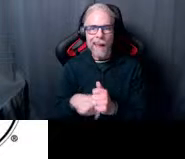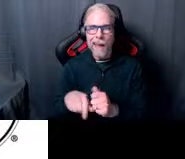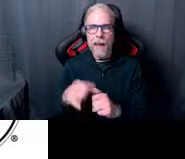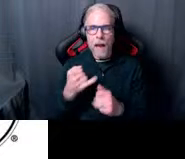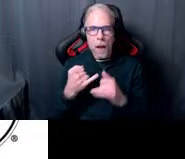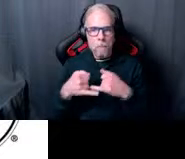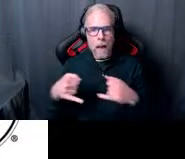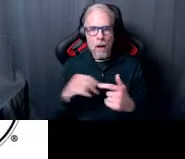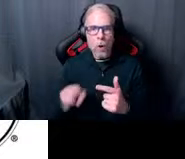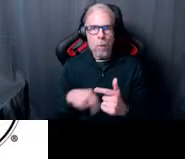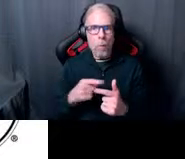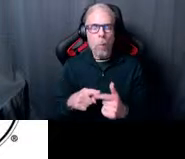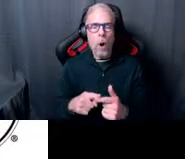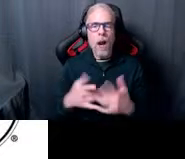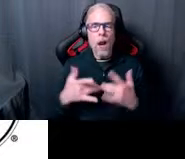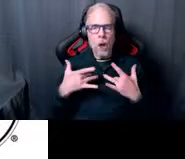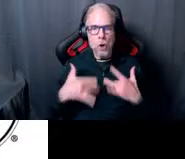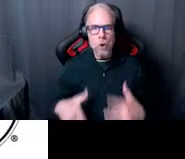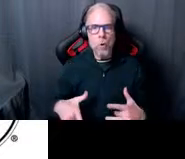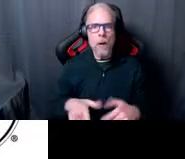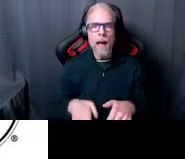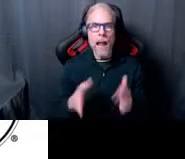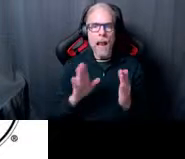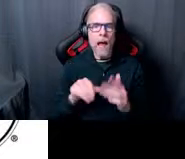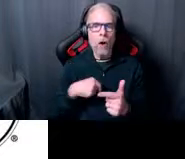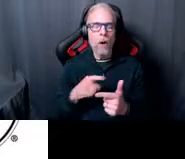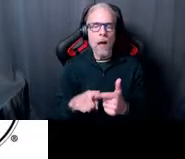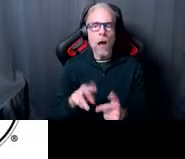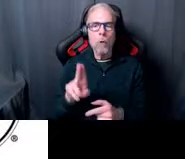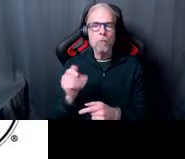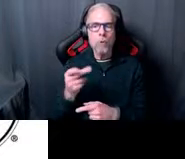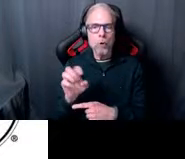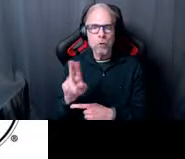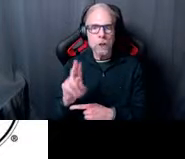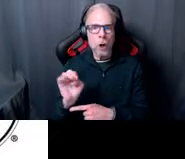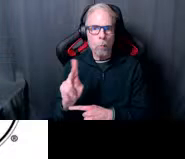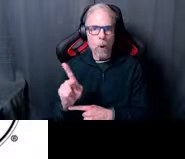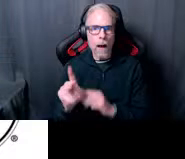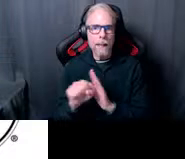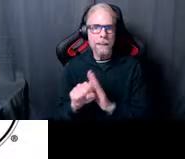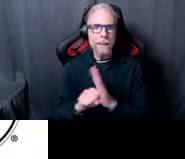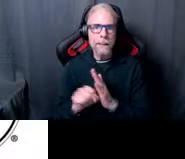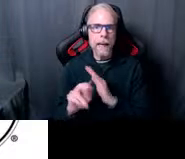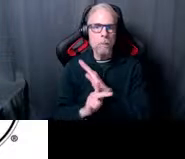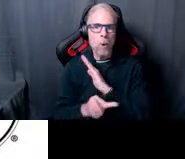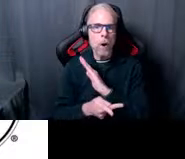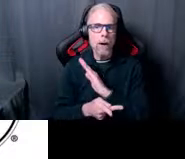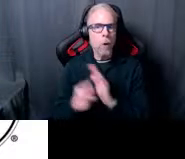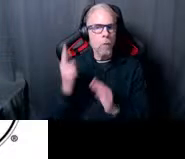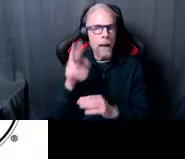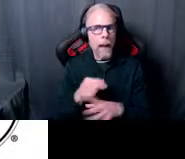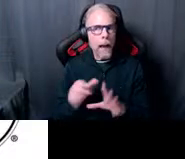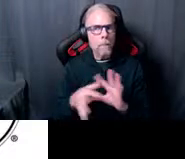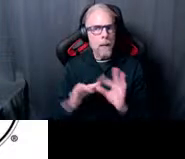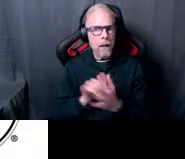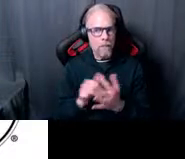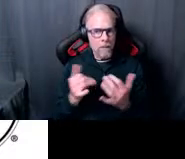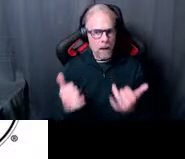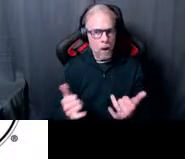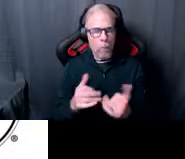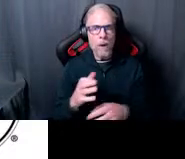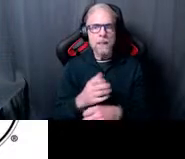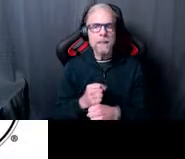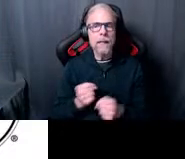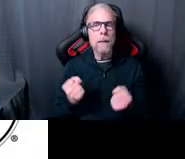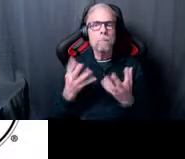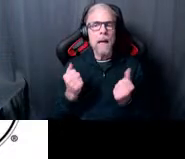where nudity is allowed at Rooster Rock State Park. And the reason I bring this up now is because we've received lots and lots